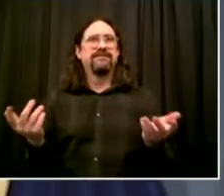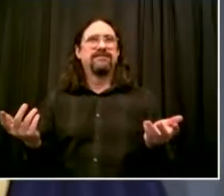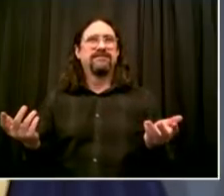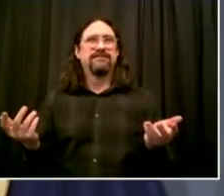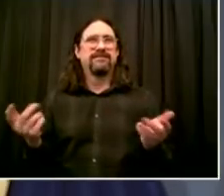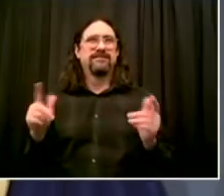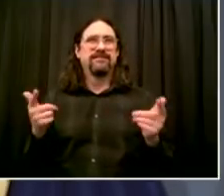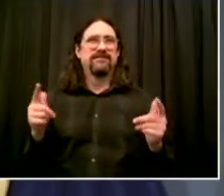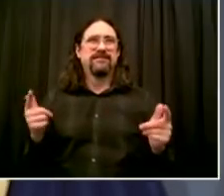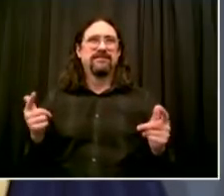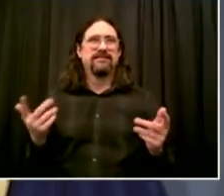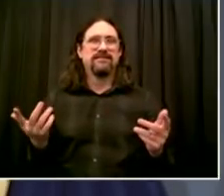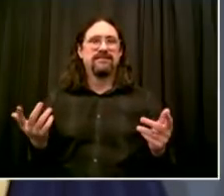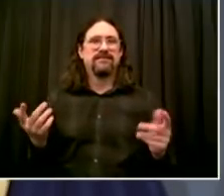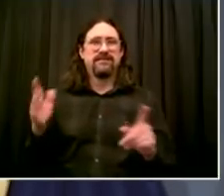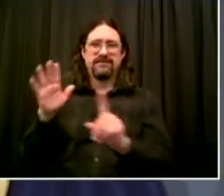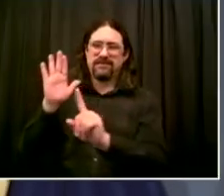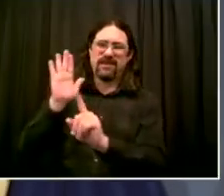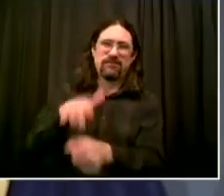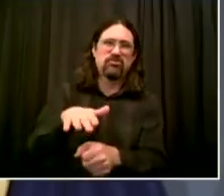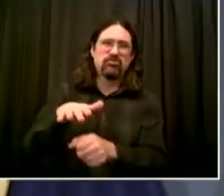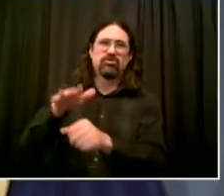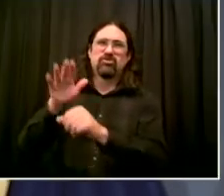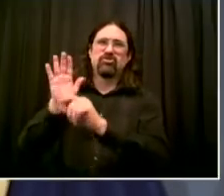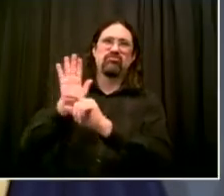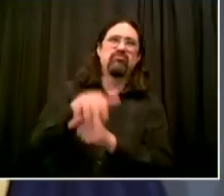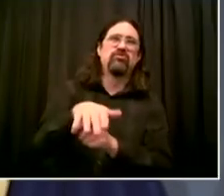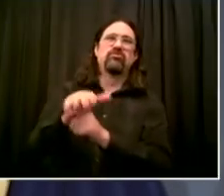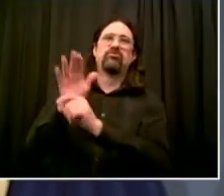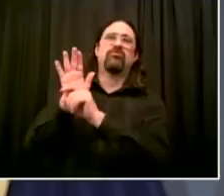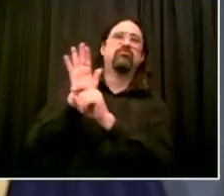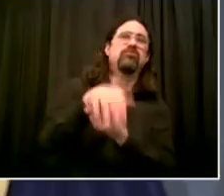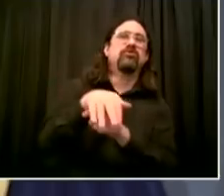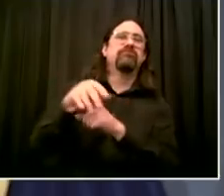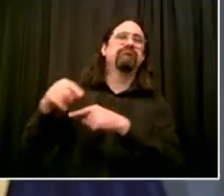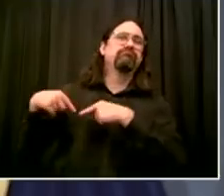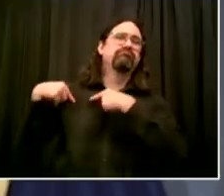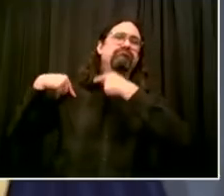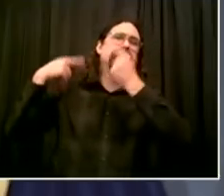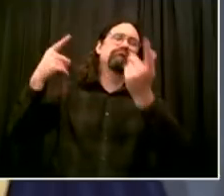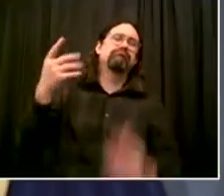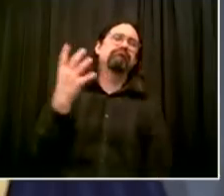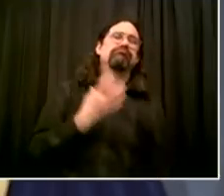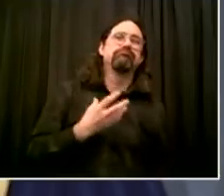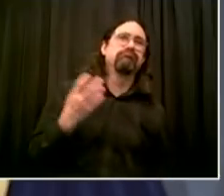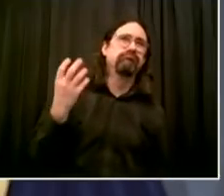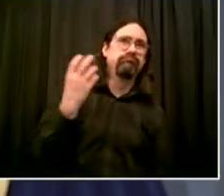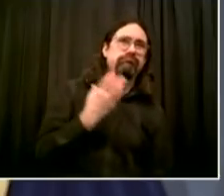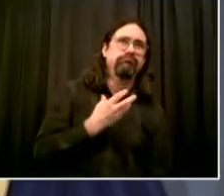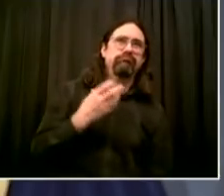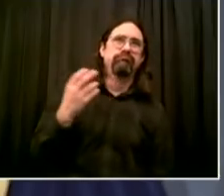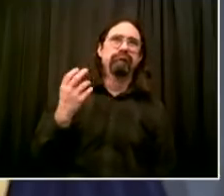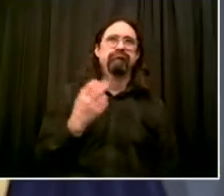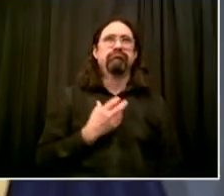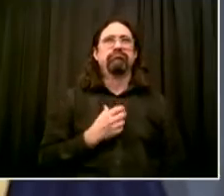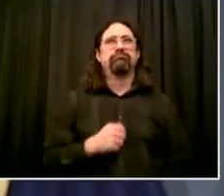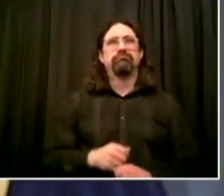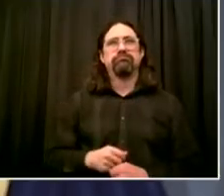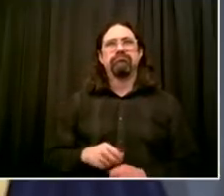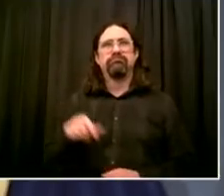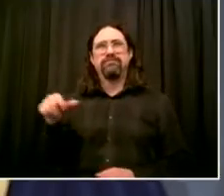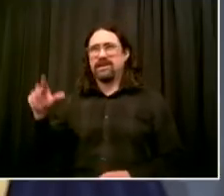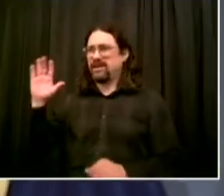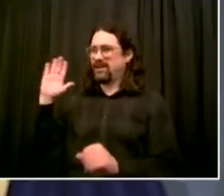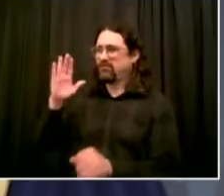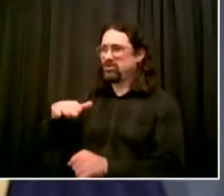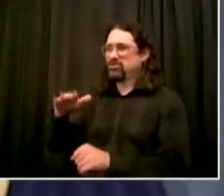violence. And we have to unpiece that. We have to address that in 1,000 ways. But when you look at what people